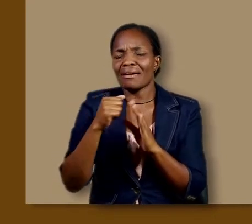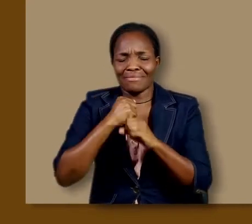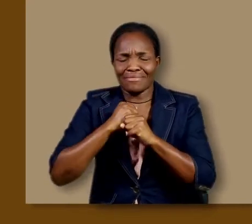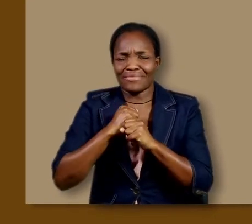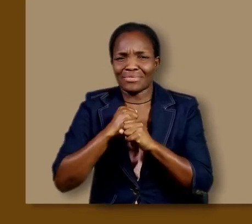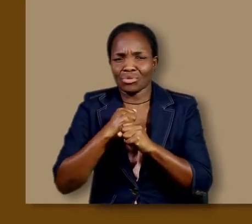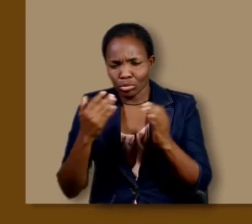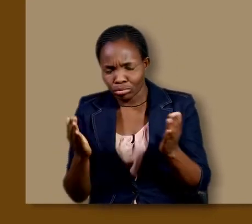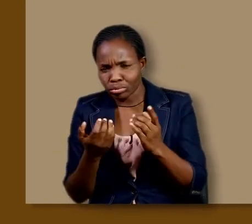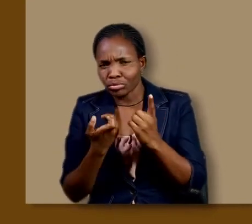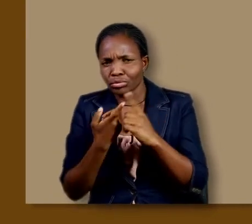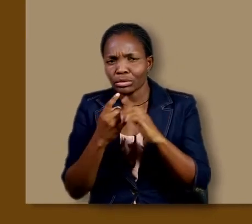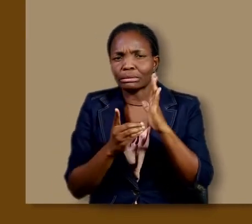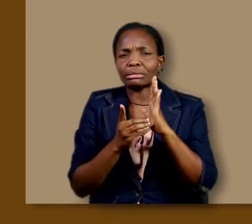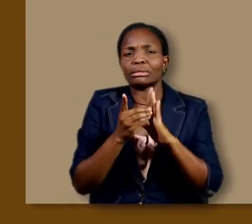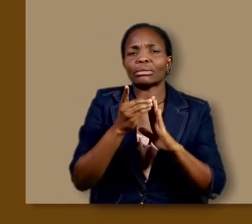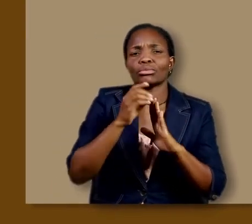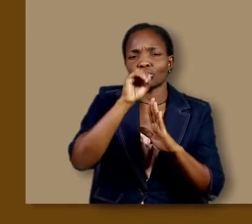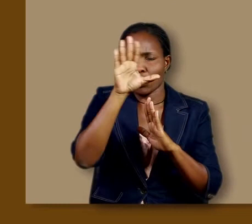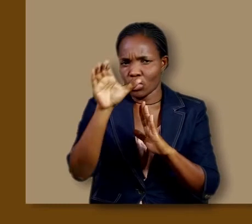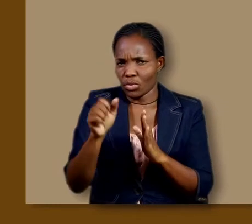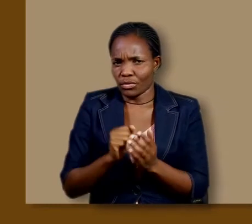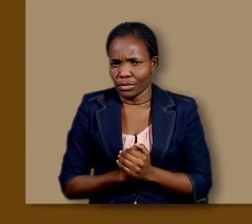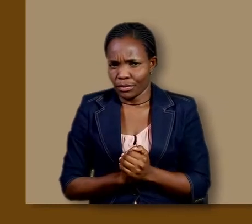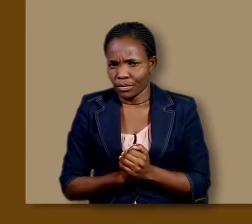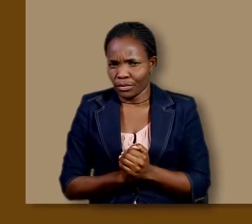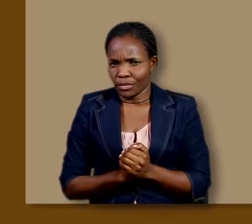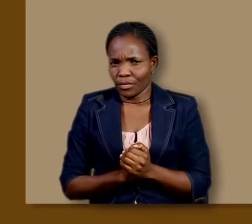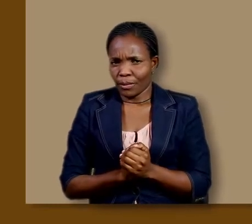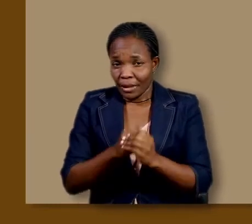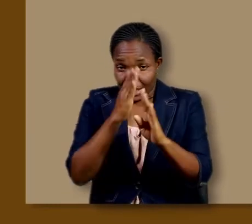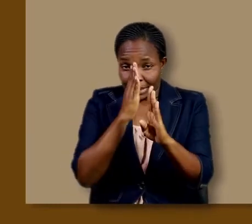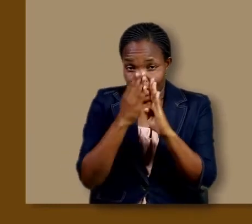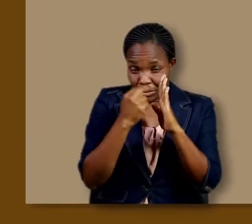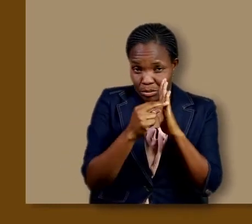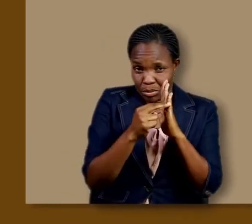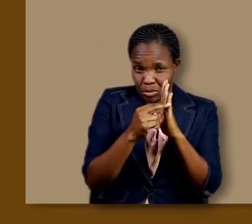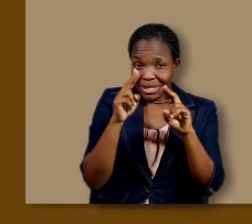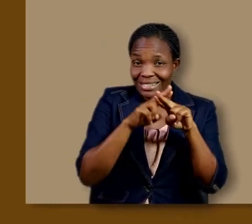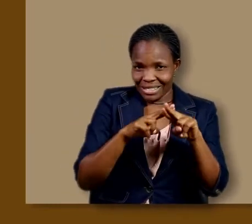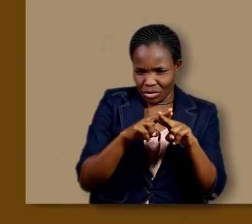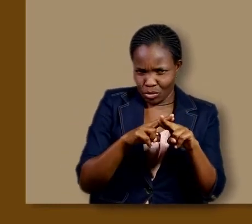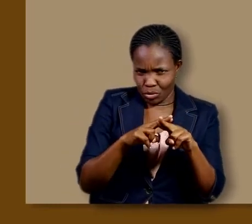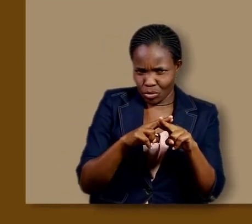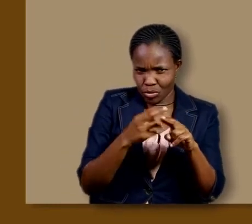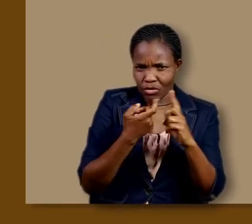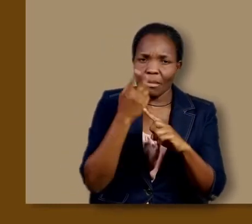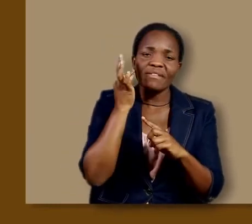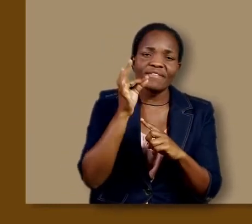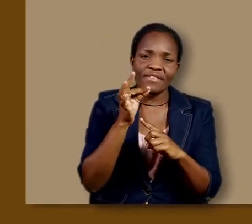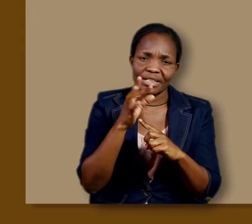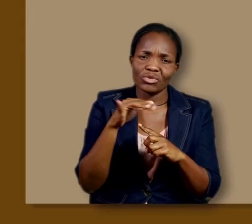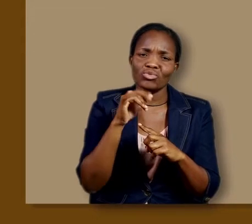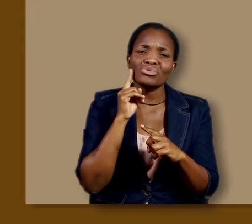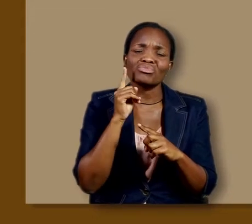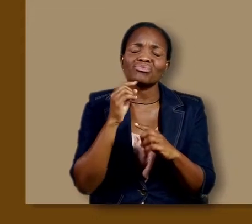Direct rule was practiced more especially by France, which ruled much of West Africa. Here, Europeans held positions of authority